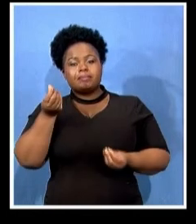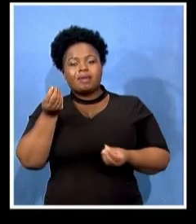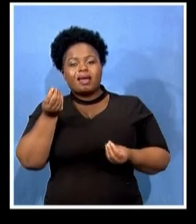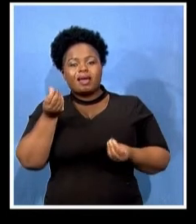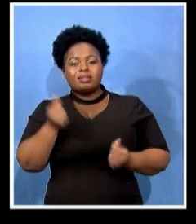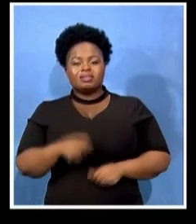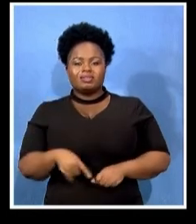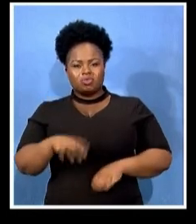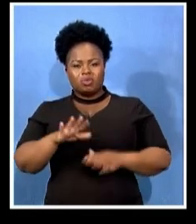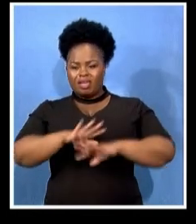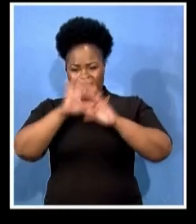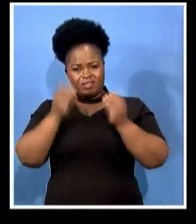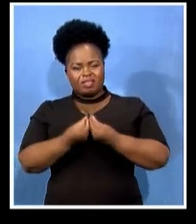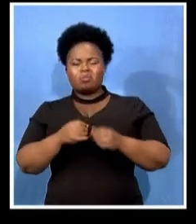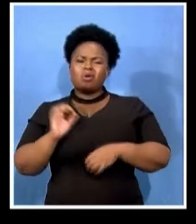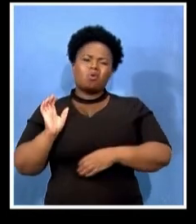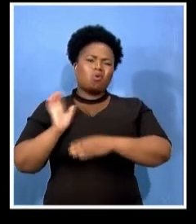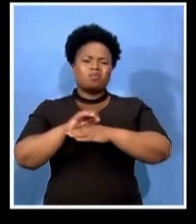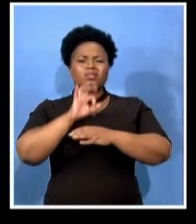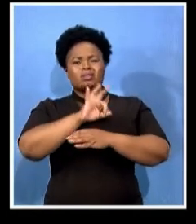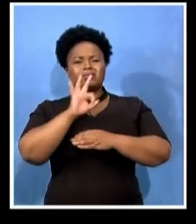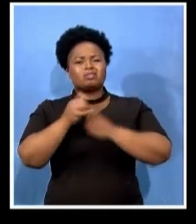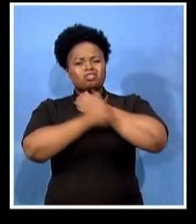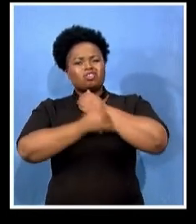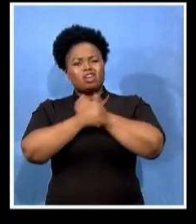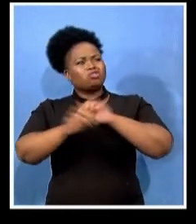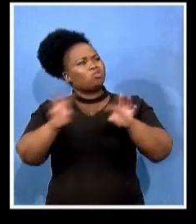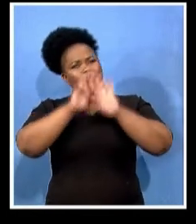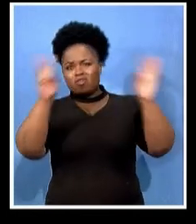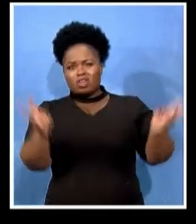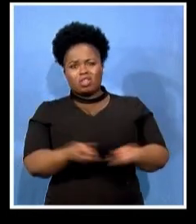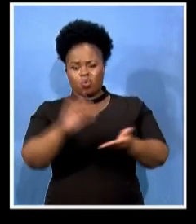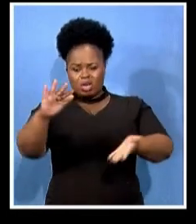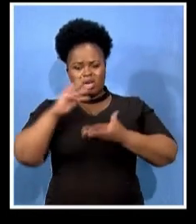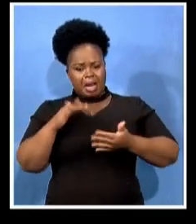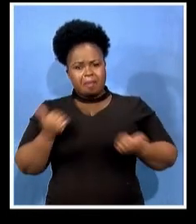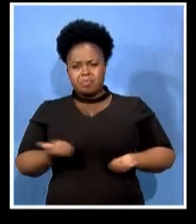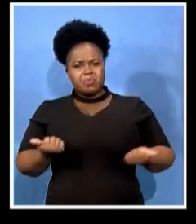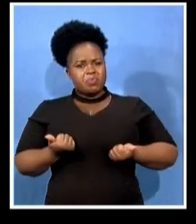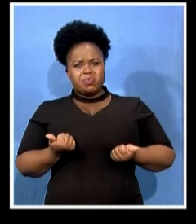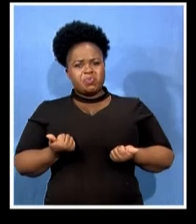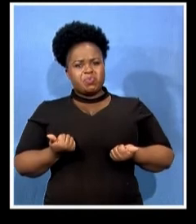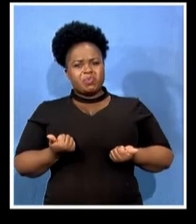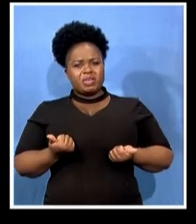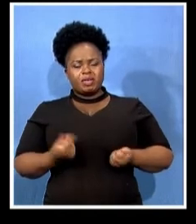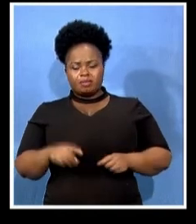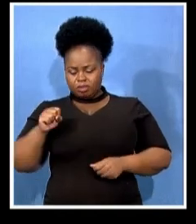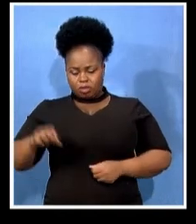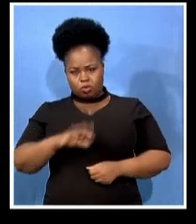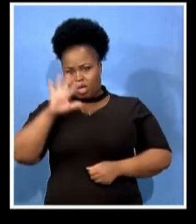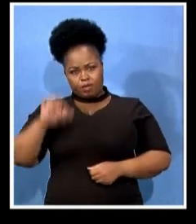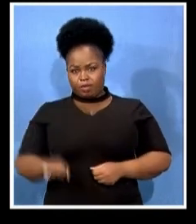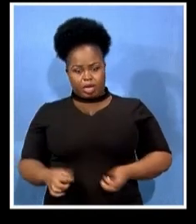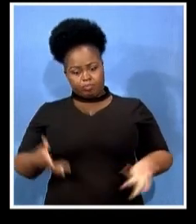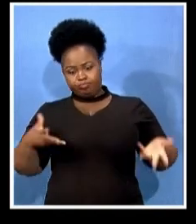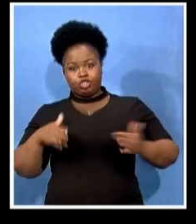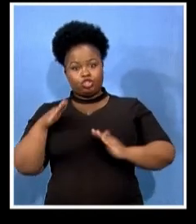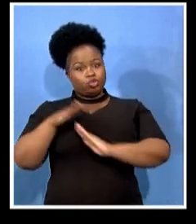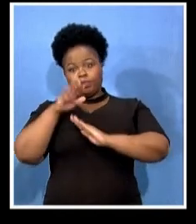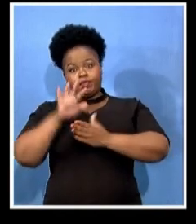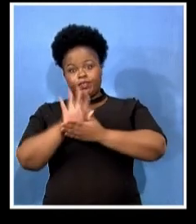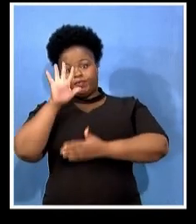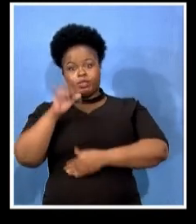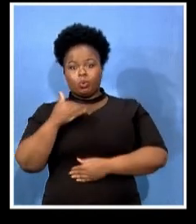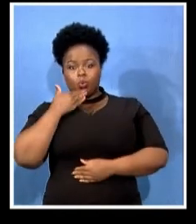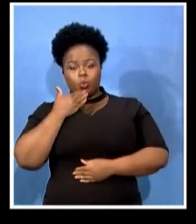the world have already secured vaccines for their citizens. And South Africa, being amongst the top 15 of countries with the most infections, has